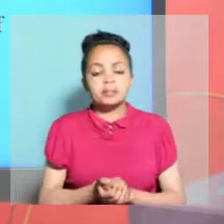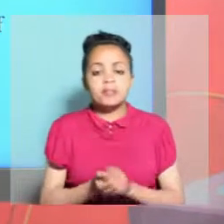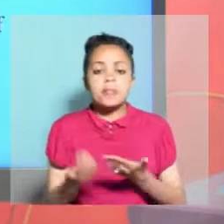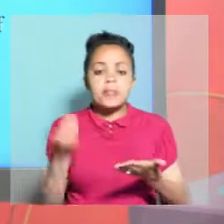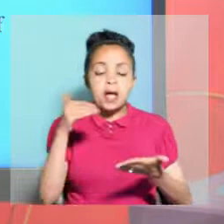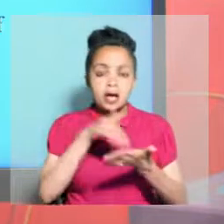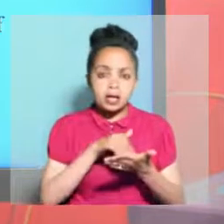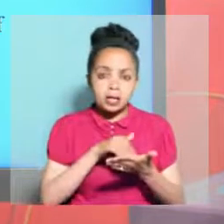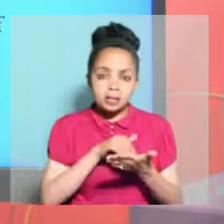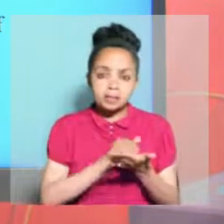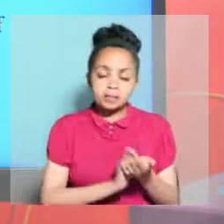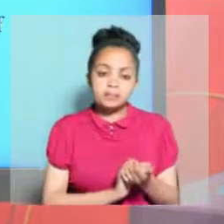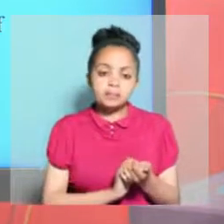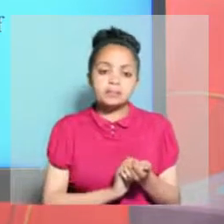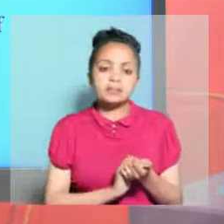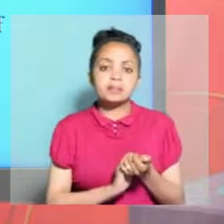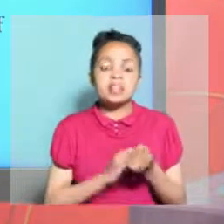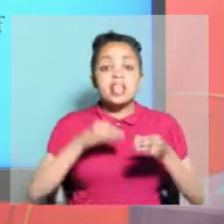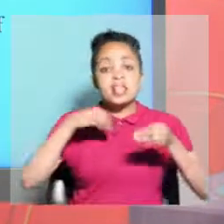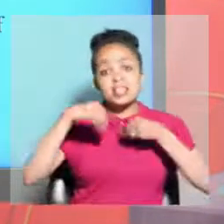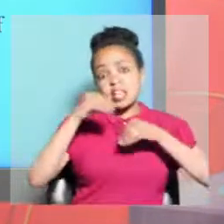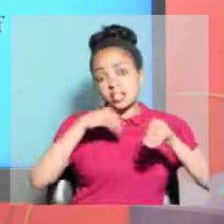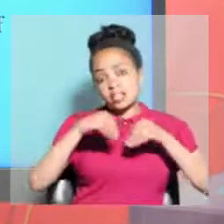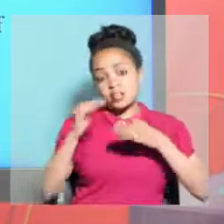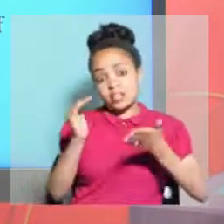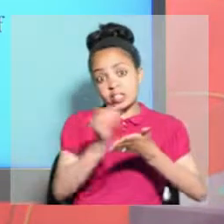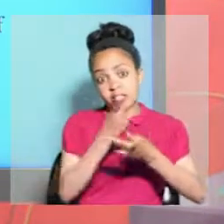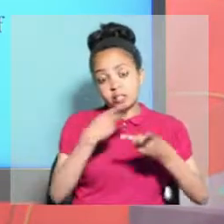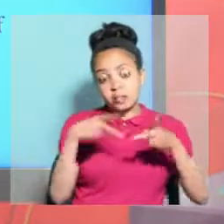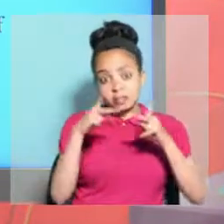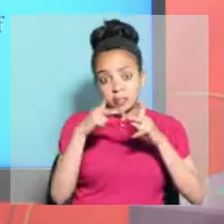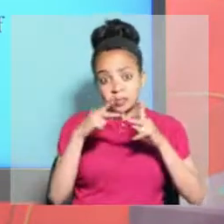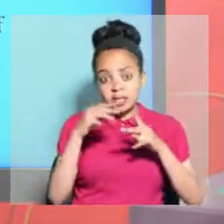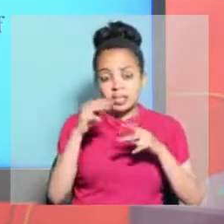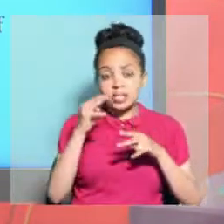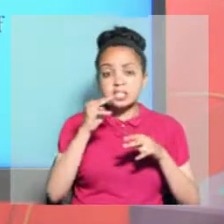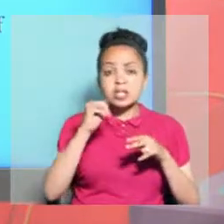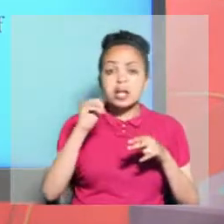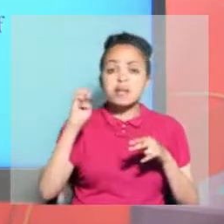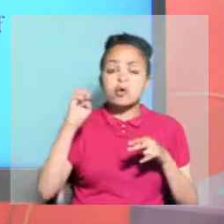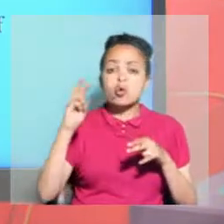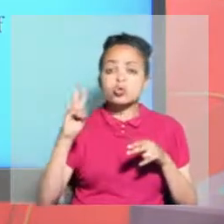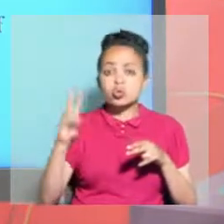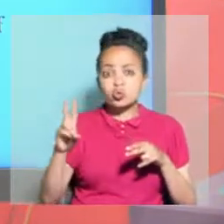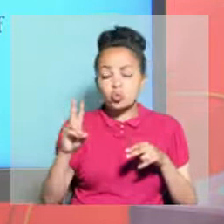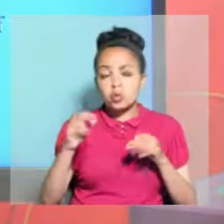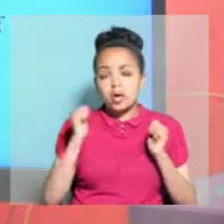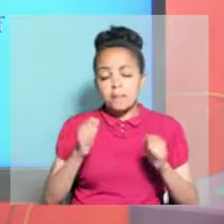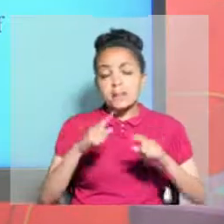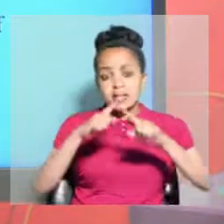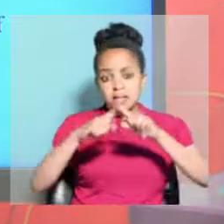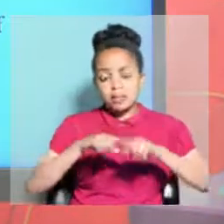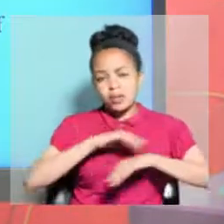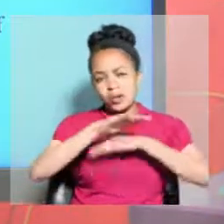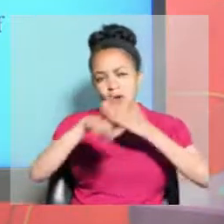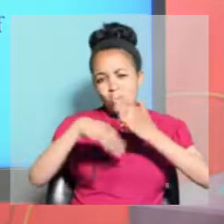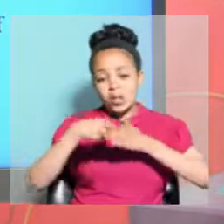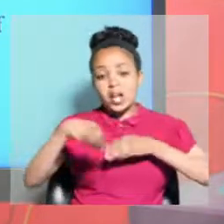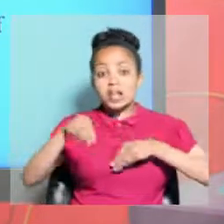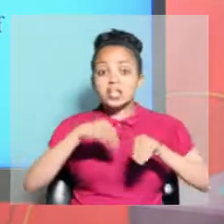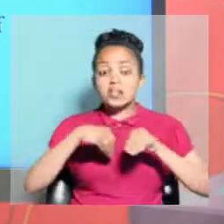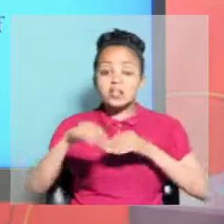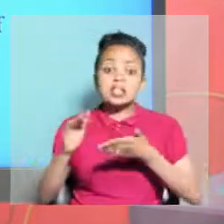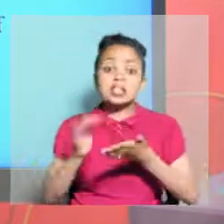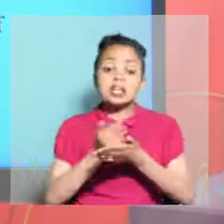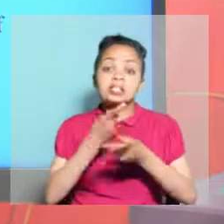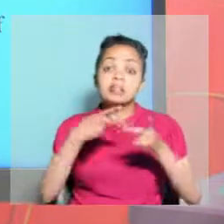And again, the activity that can be takes place during meiosis II can be depend on activity that can be takes